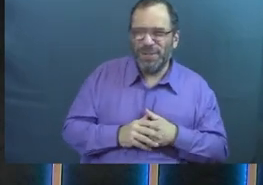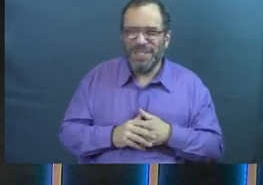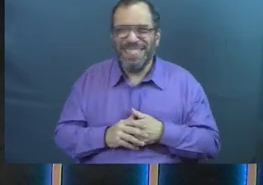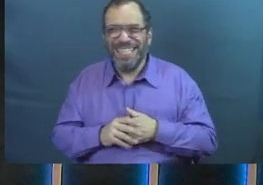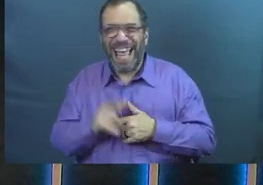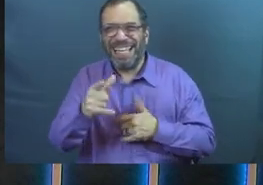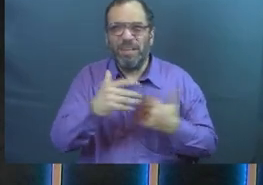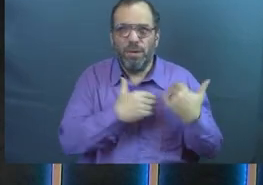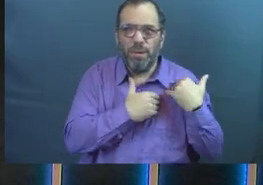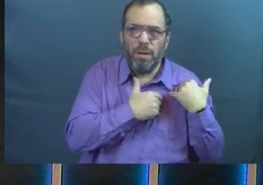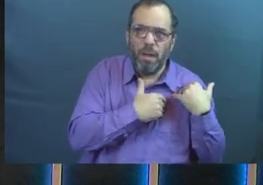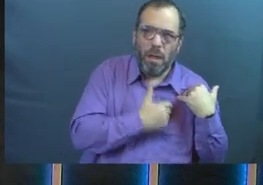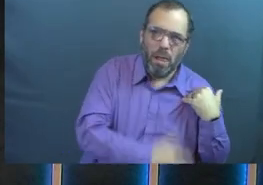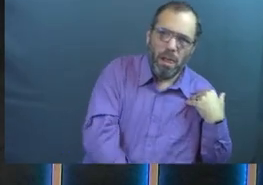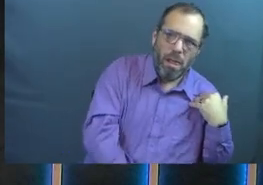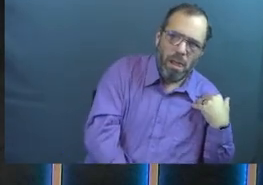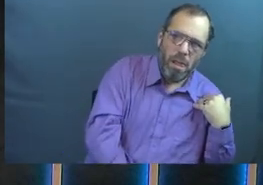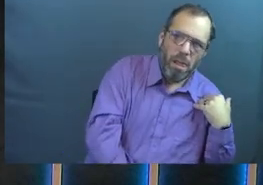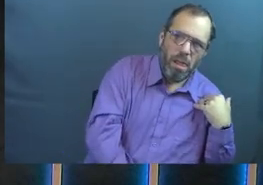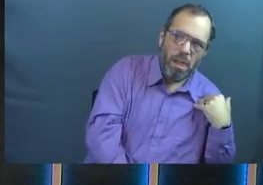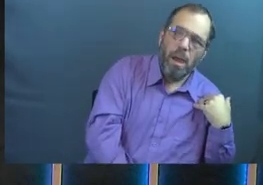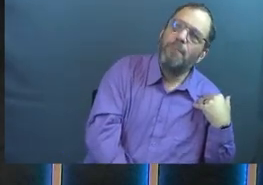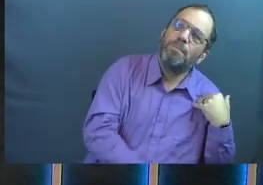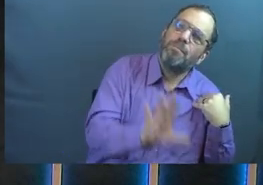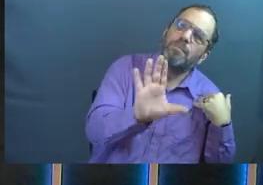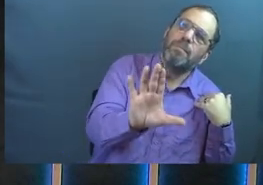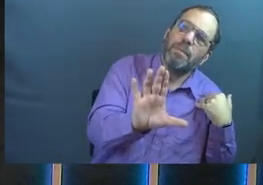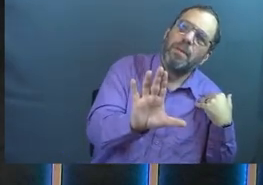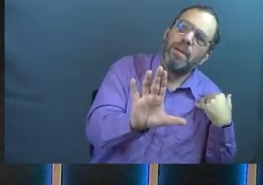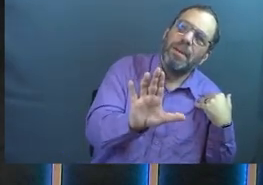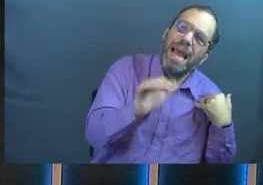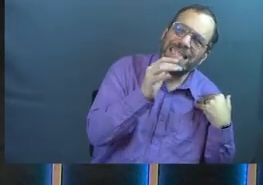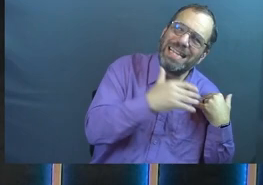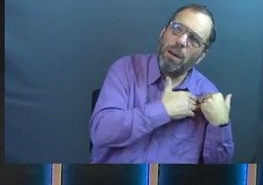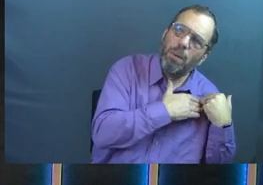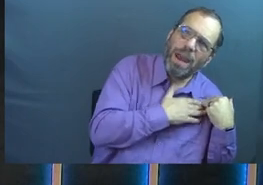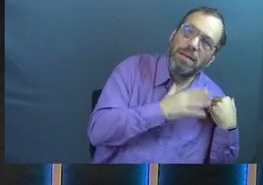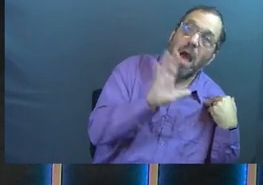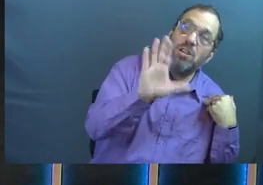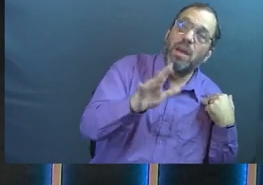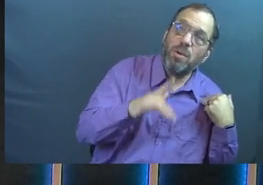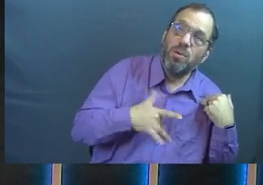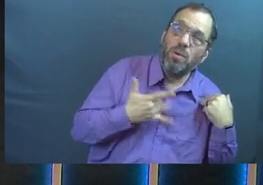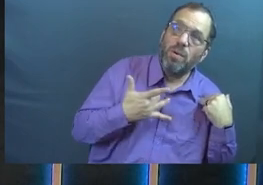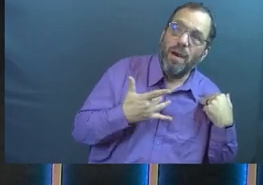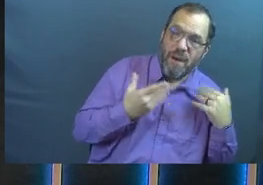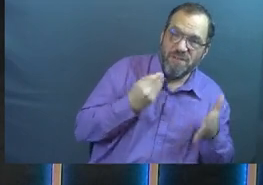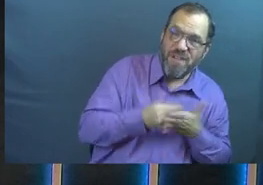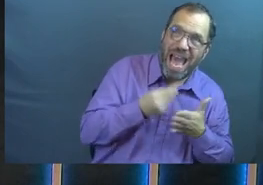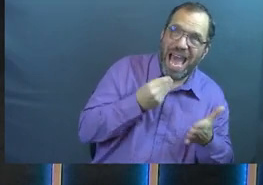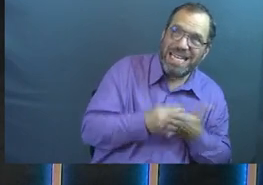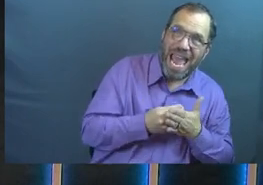to weigh on you. And it's not just that stuff that weighs on you. Some of you are feeling